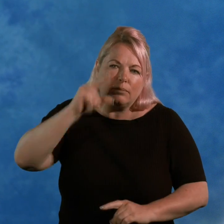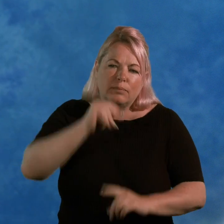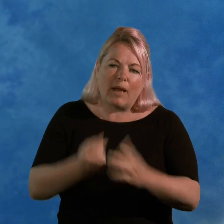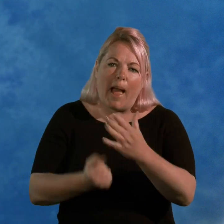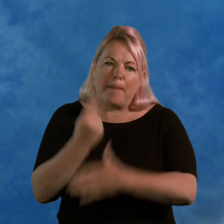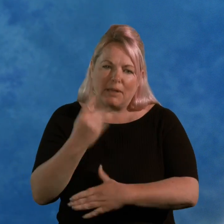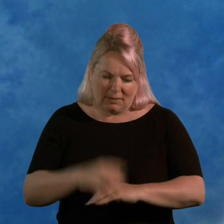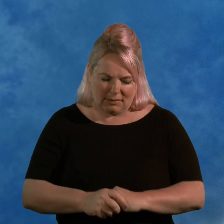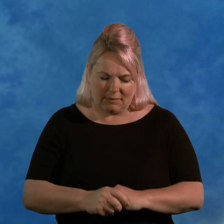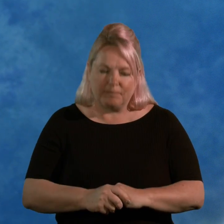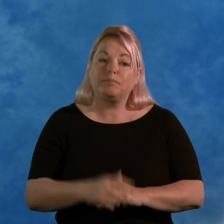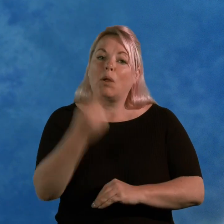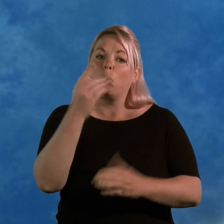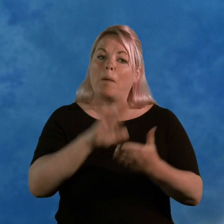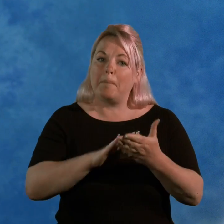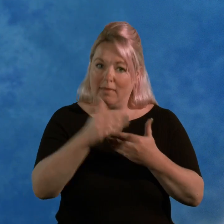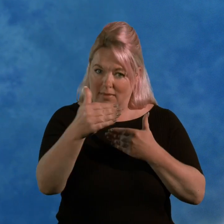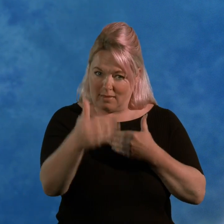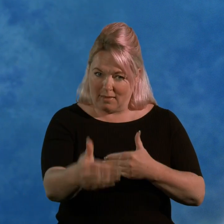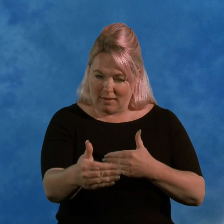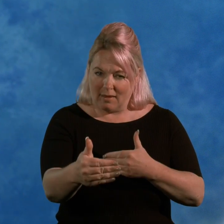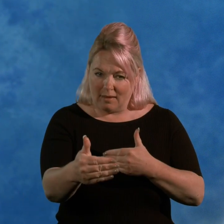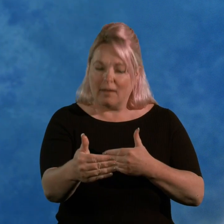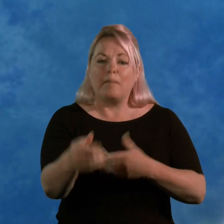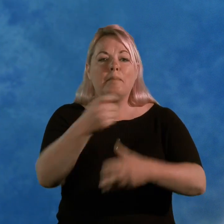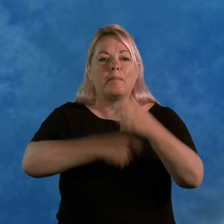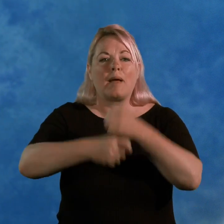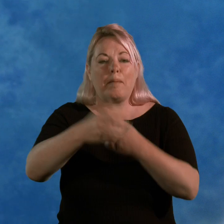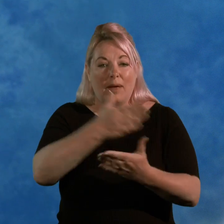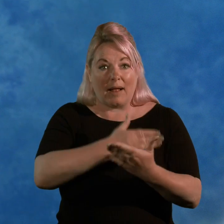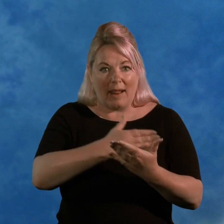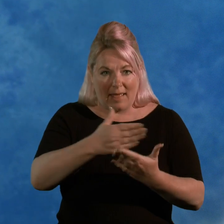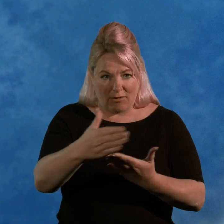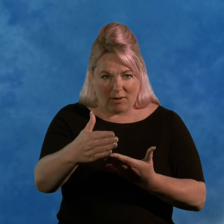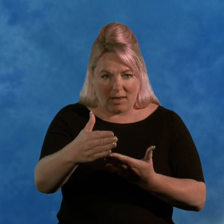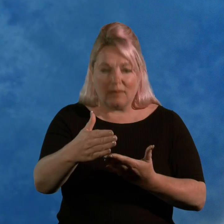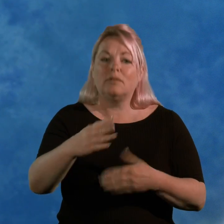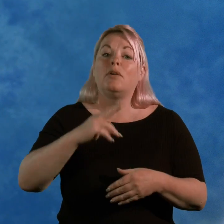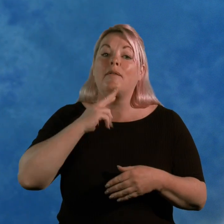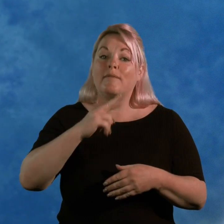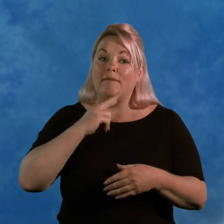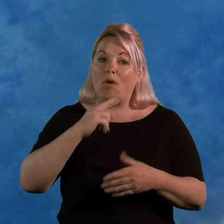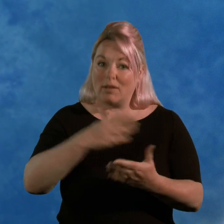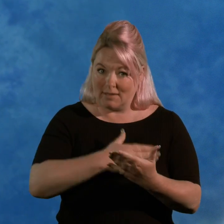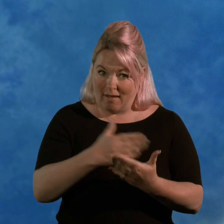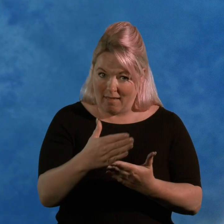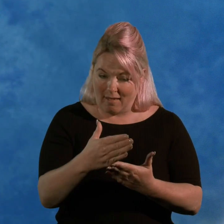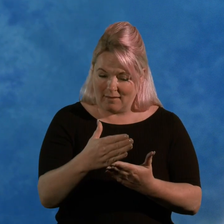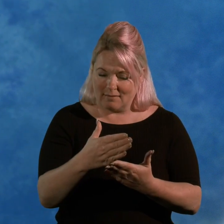a month, things were much, much clearer. Voices were clear. I could